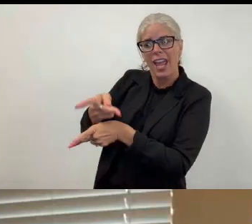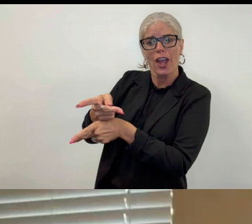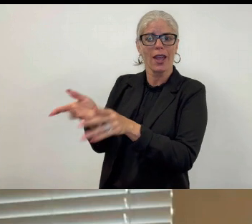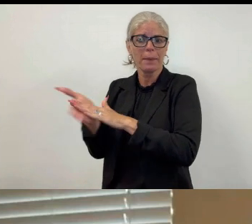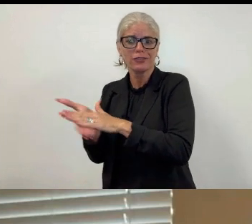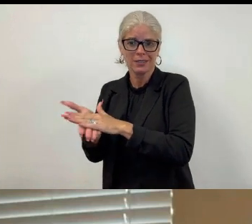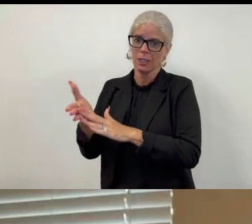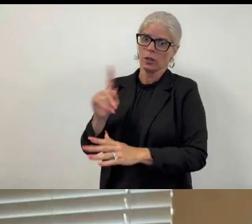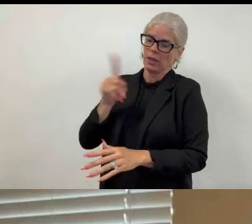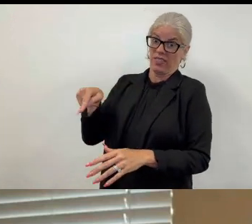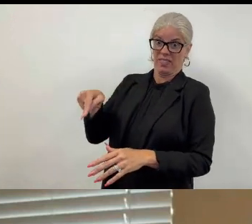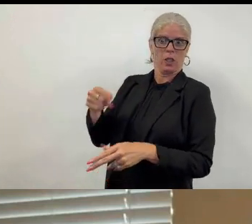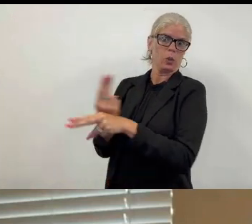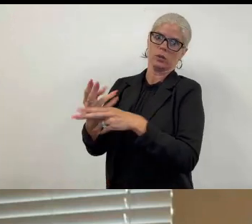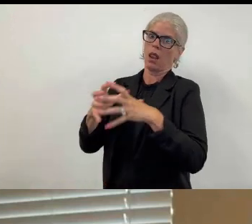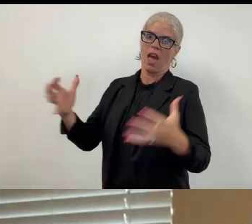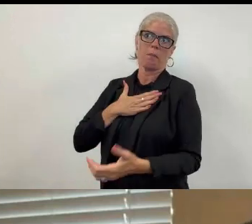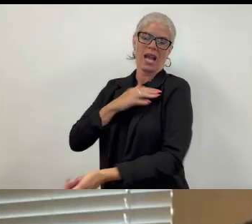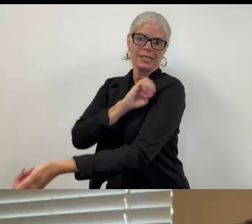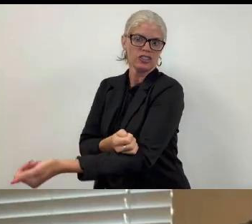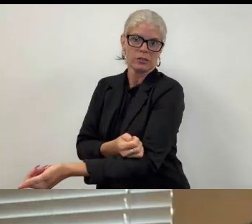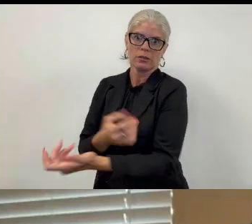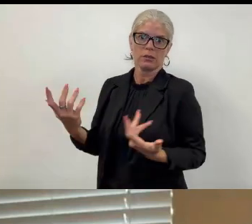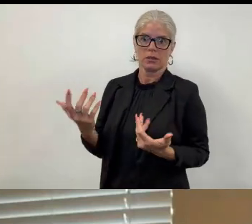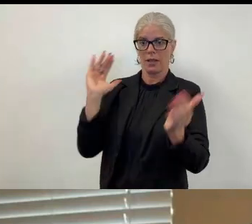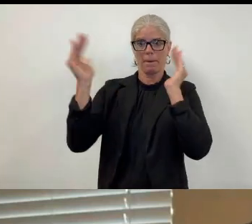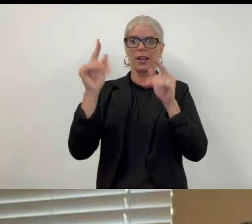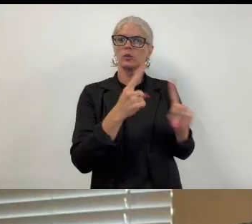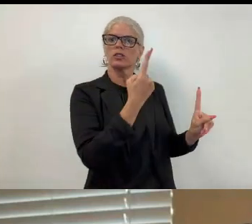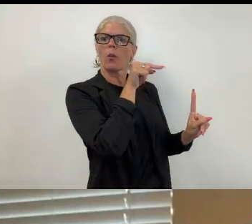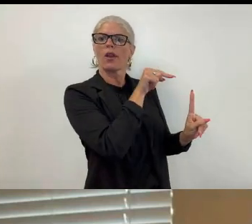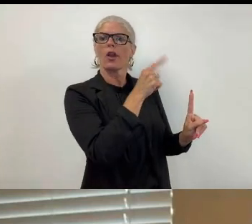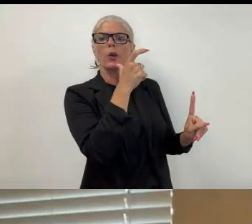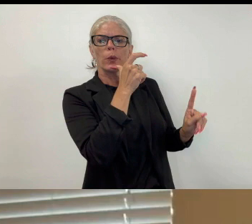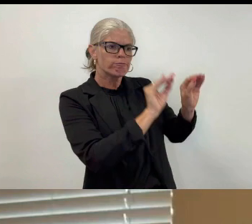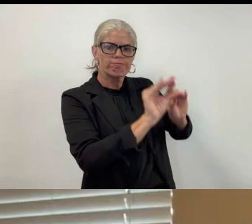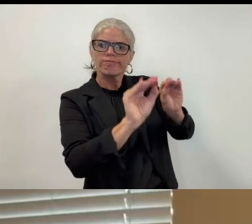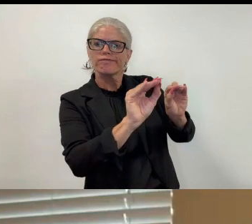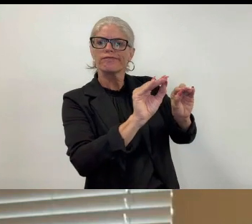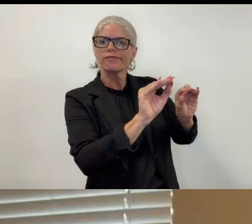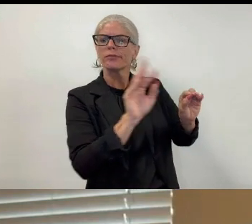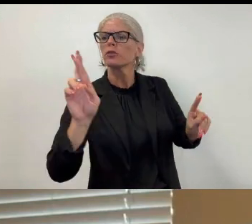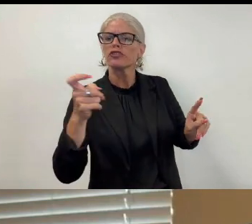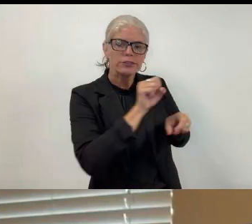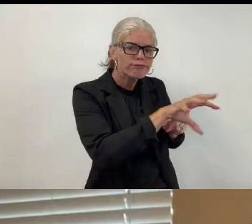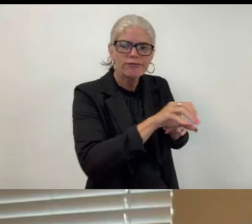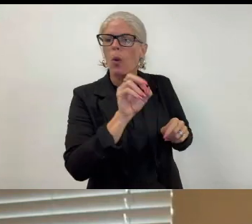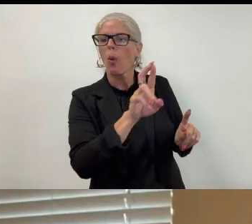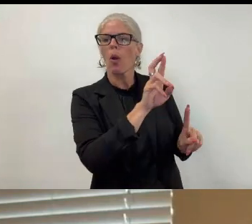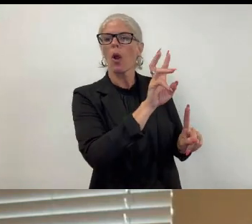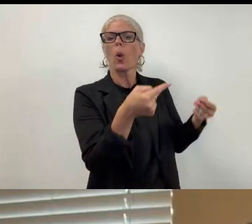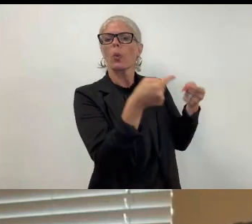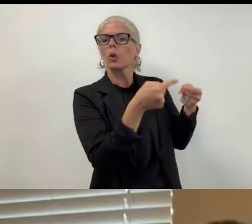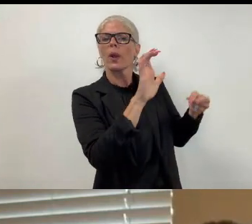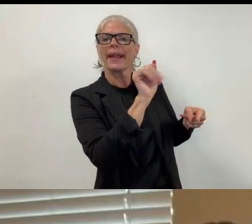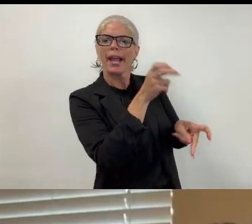healthcare administration that really consumes a lot of your bandwidth as a person who's, maybe organizing prescriptions or wound